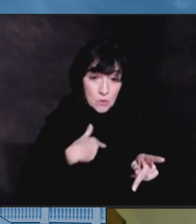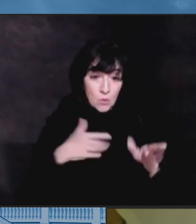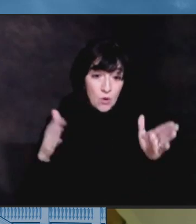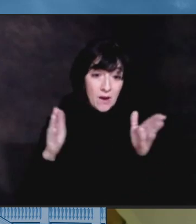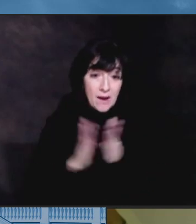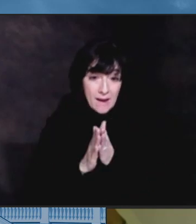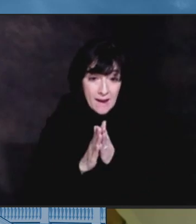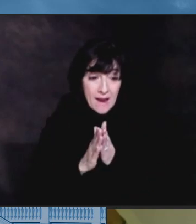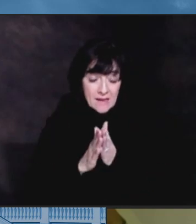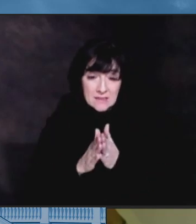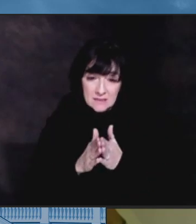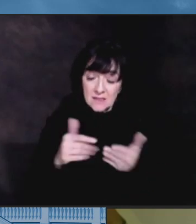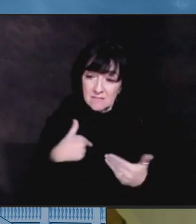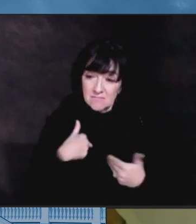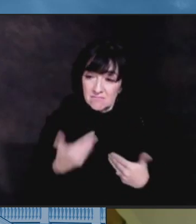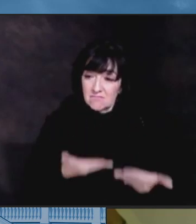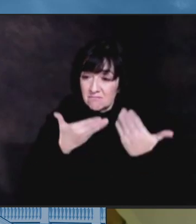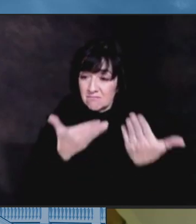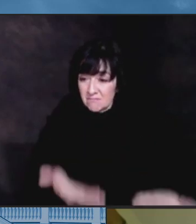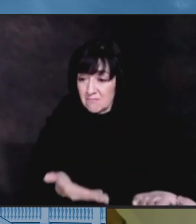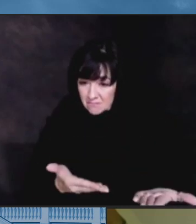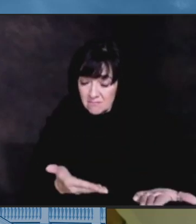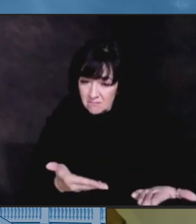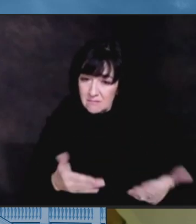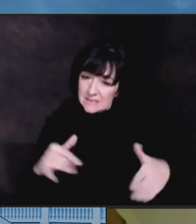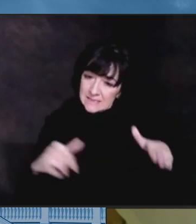stay-at-home advisory to wear a mask